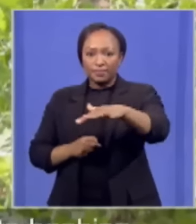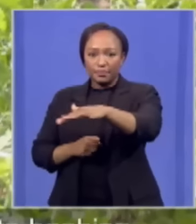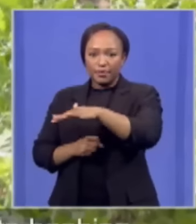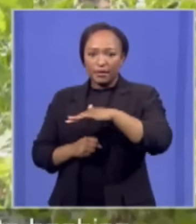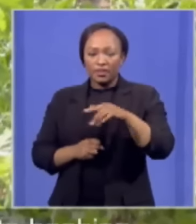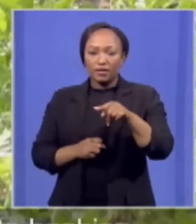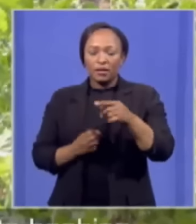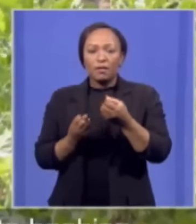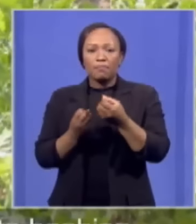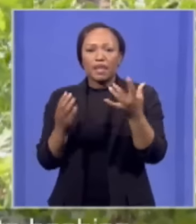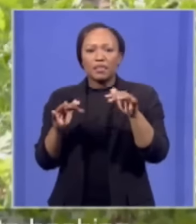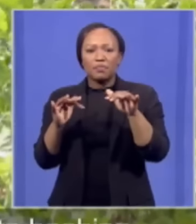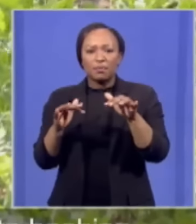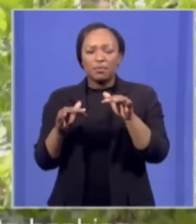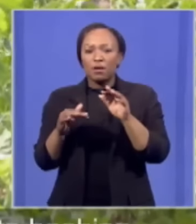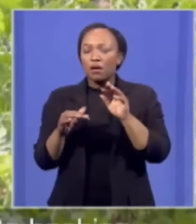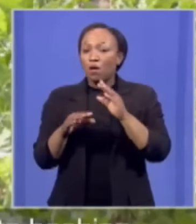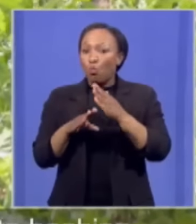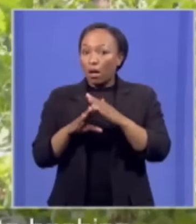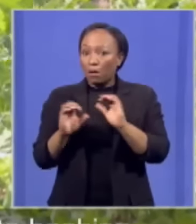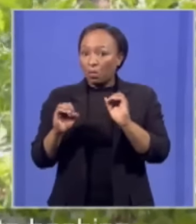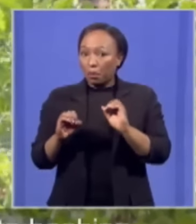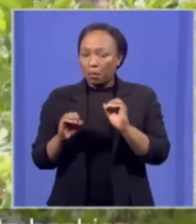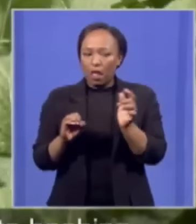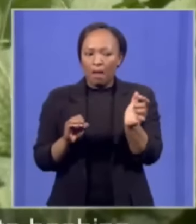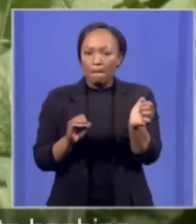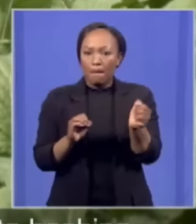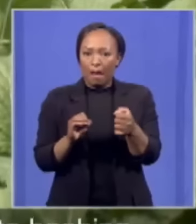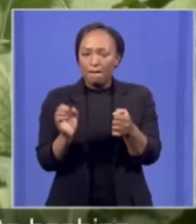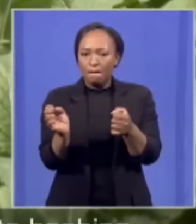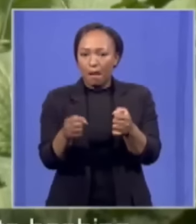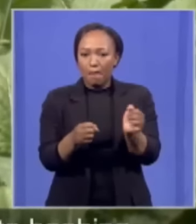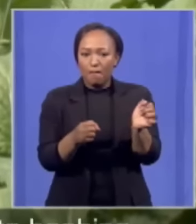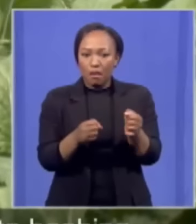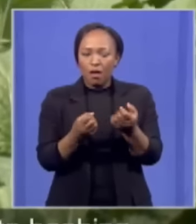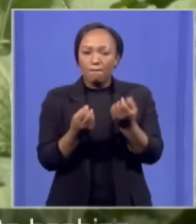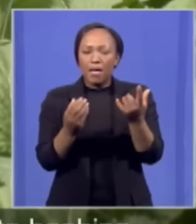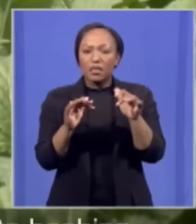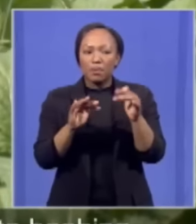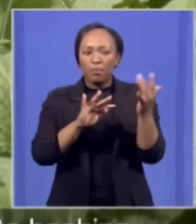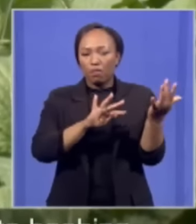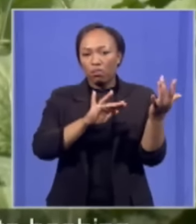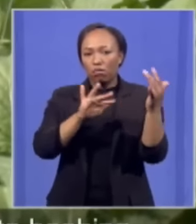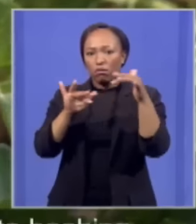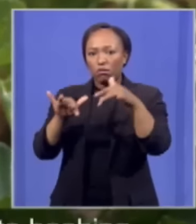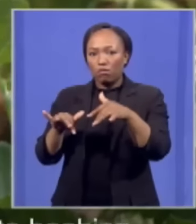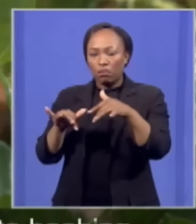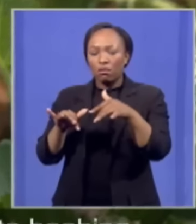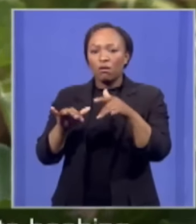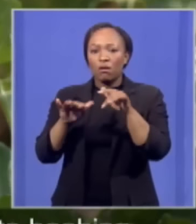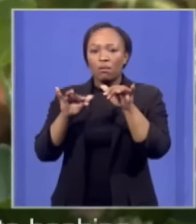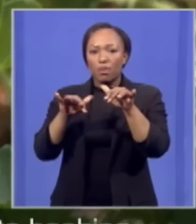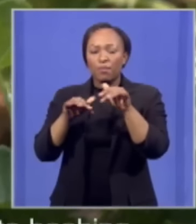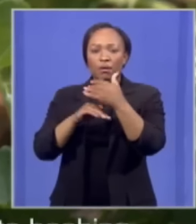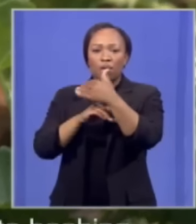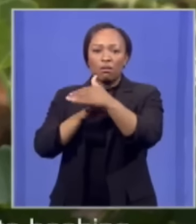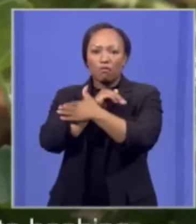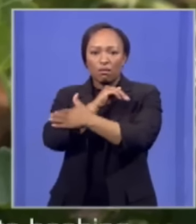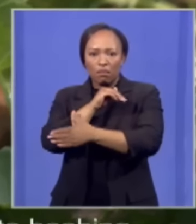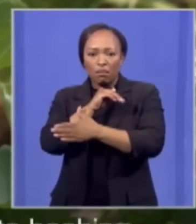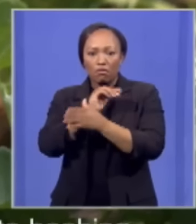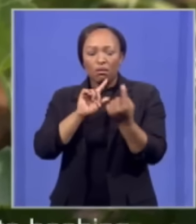ba le bantsi bao ba tlhokang ditiro. Bangwe bao ba gorogang mo lefelo leno ke baagi ba dinaga tsa mabapi mme ba simolola